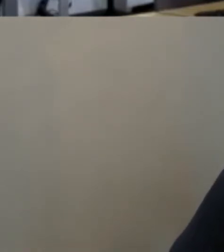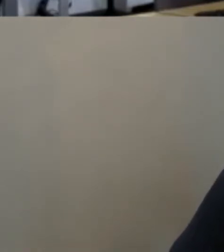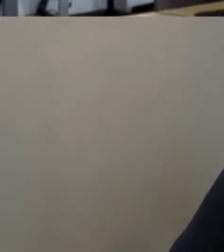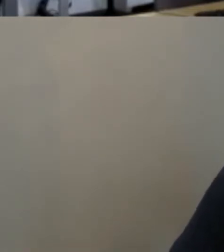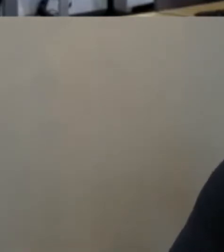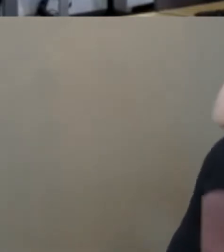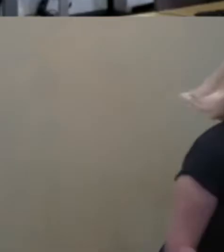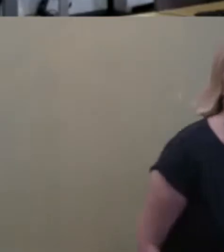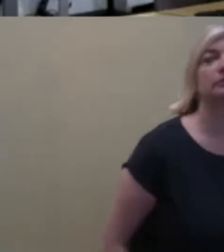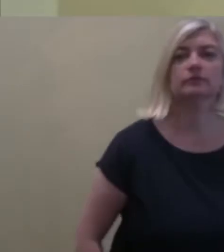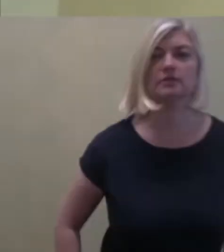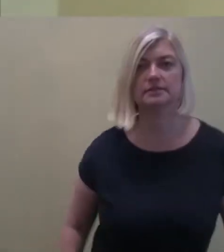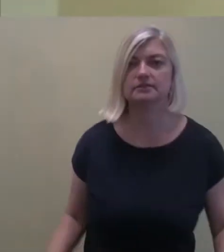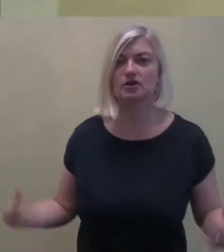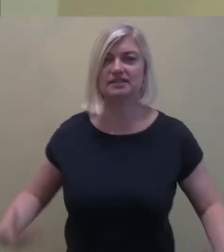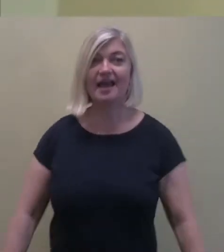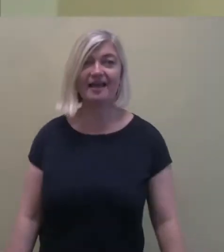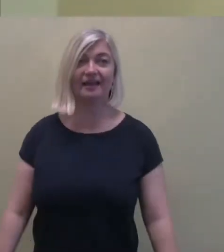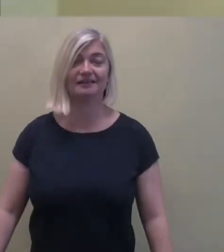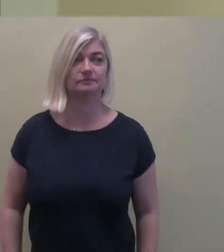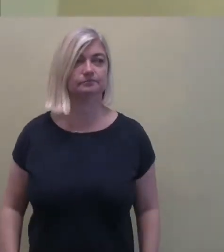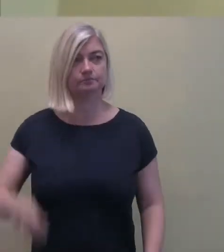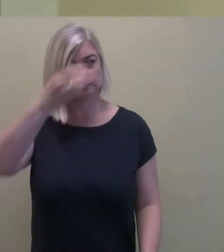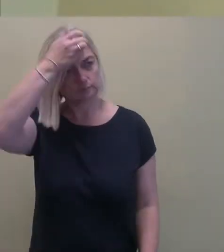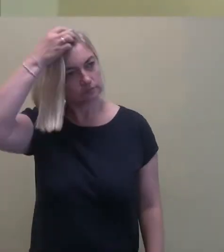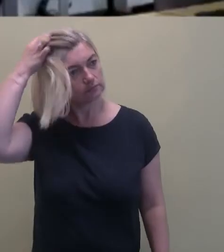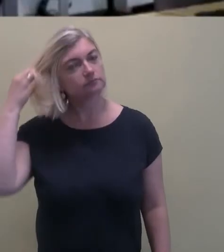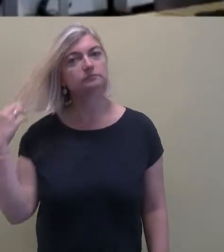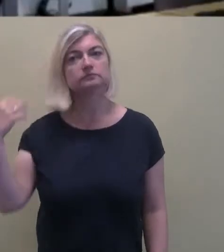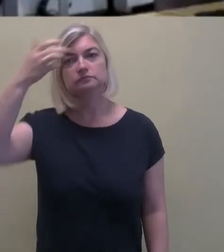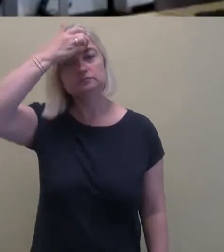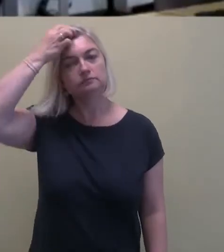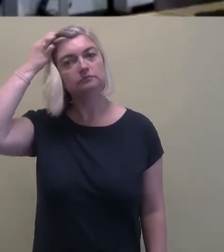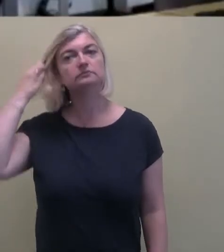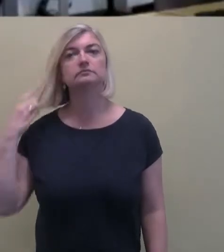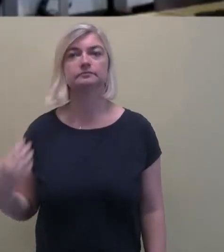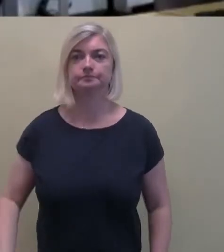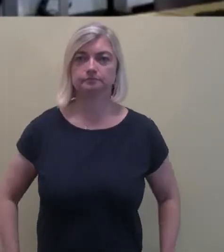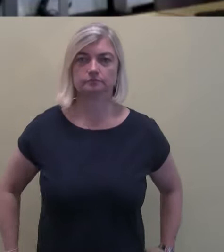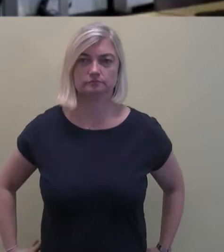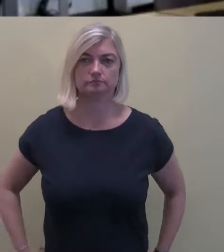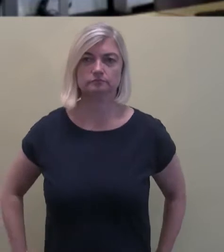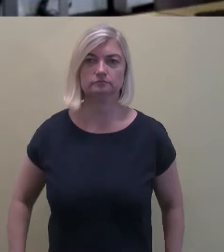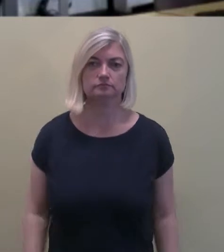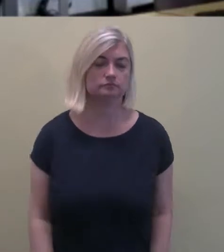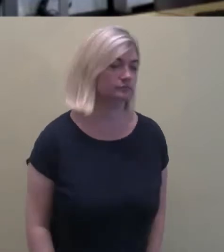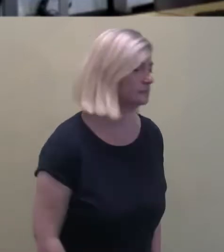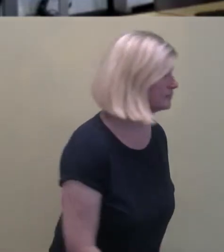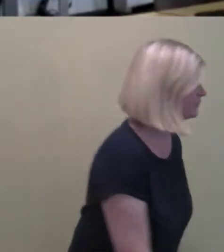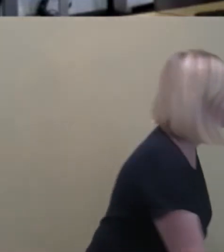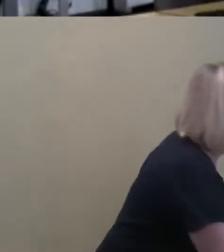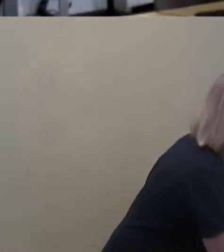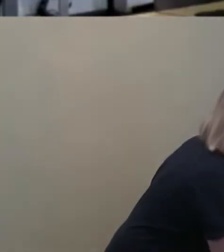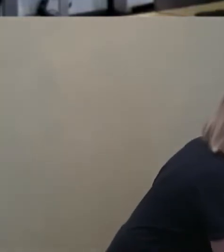Hi Neil. Oh yeah, you okay? Yeah, fine, thank you. And we've got Mina as well. Mina is our head of curriculum